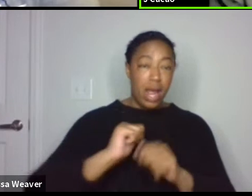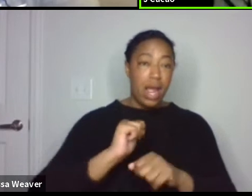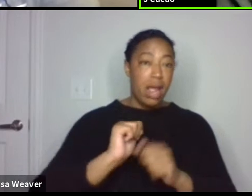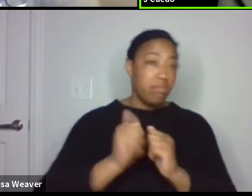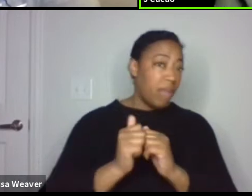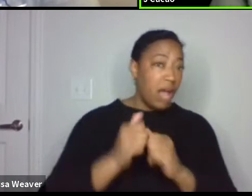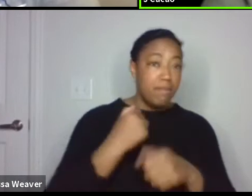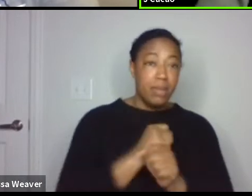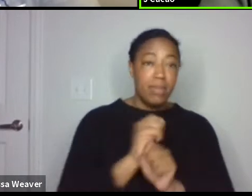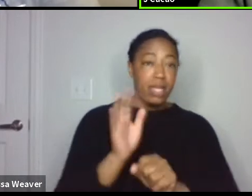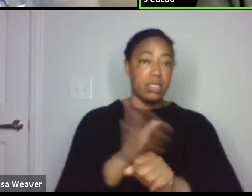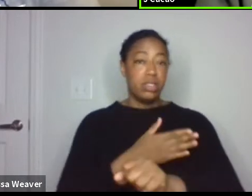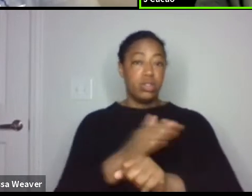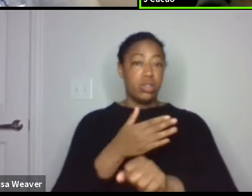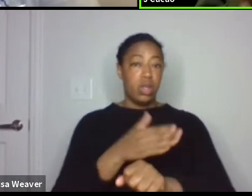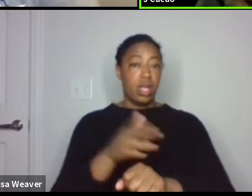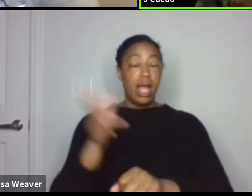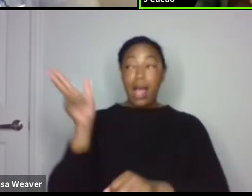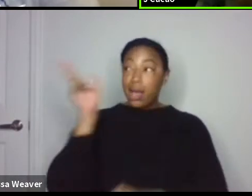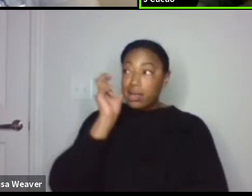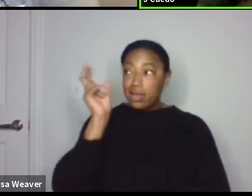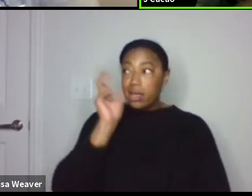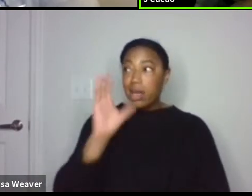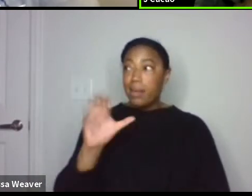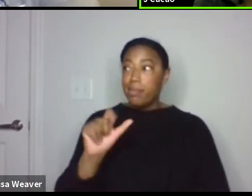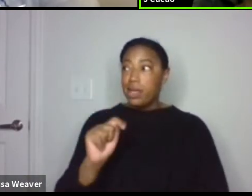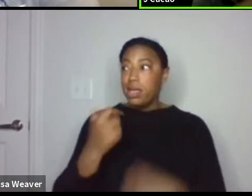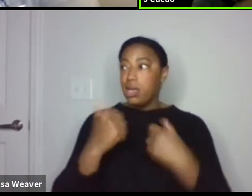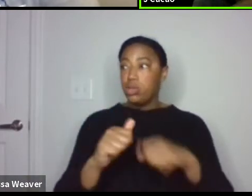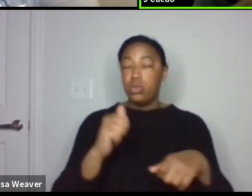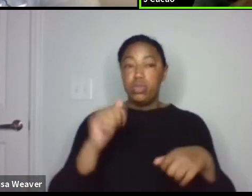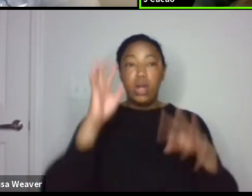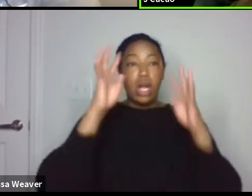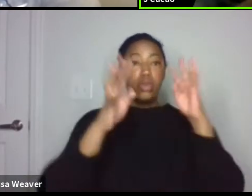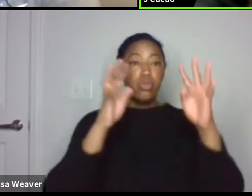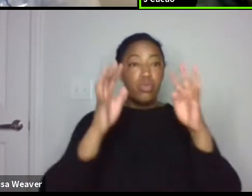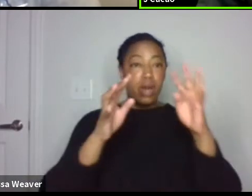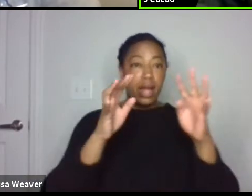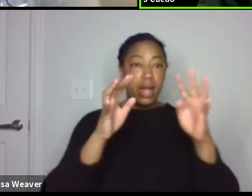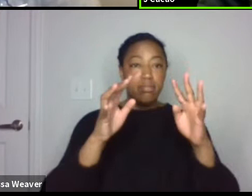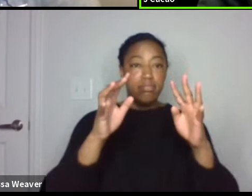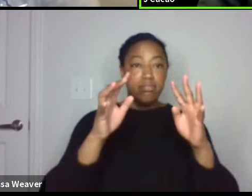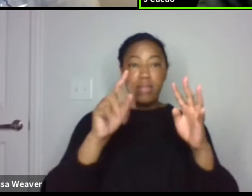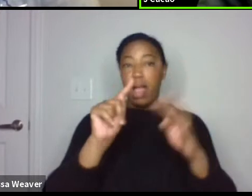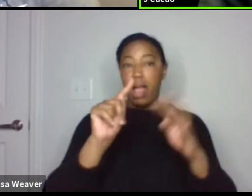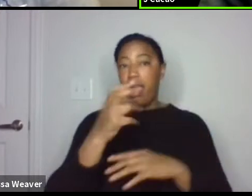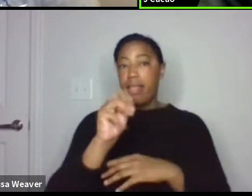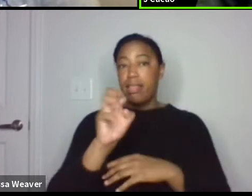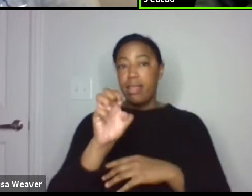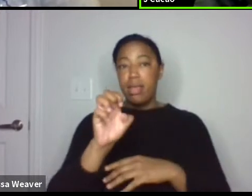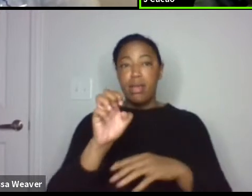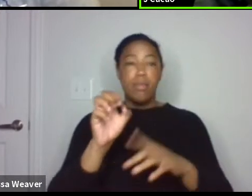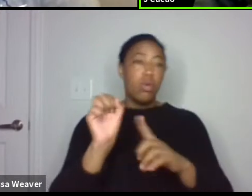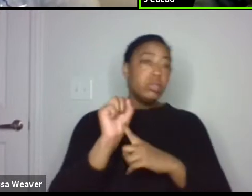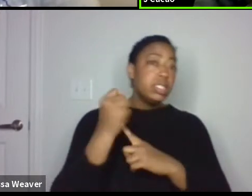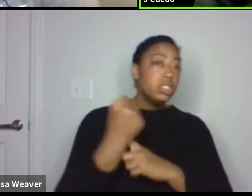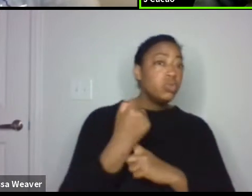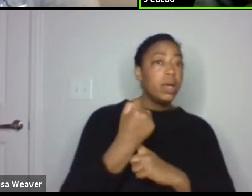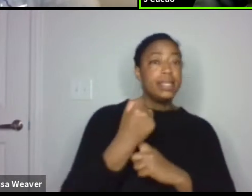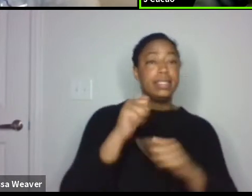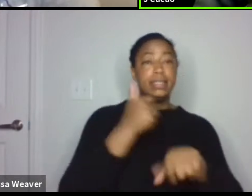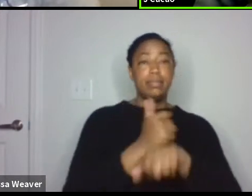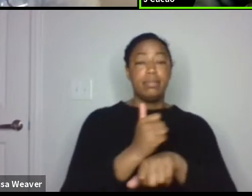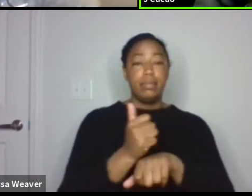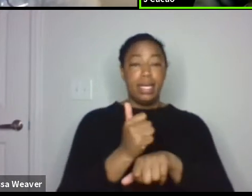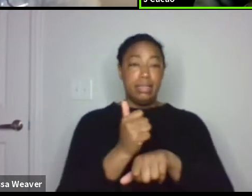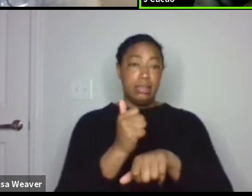I'll hear something and then I'll try to come up with a theme or a situation and write based off of that.